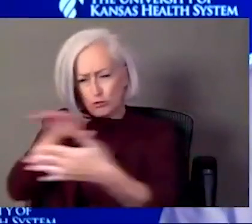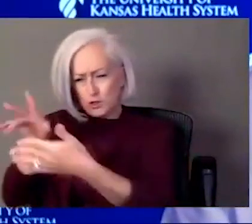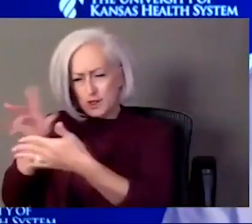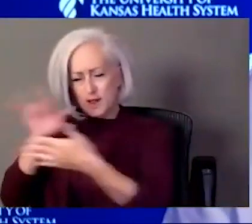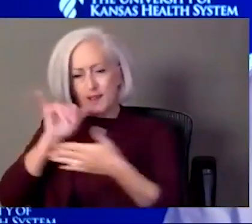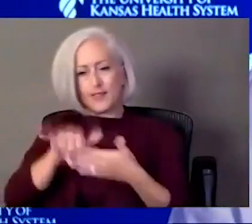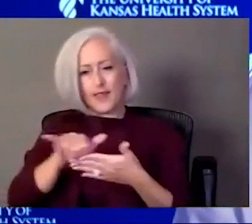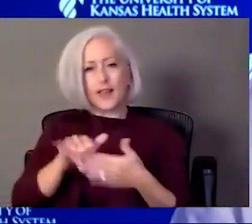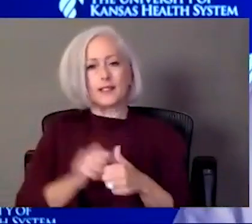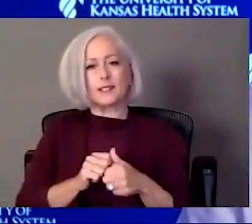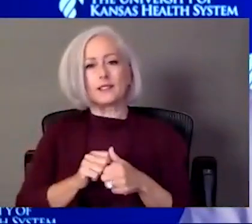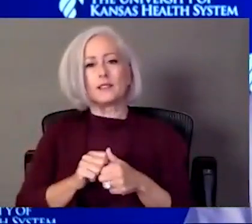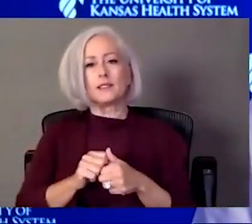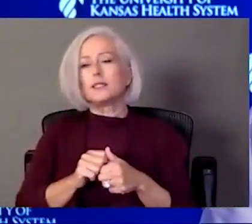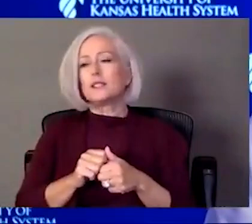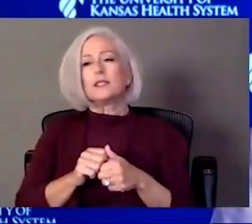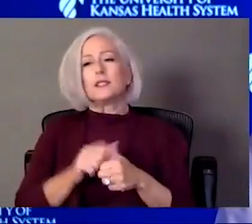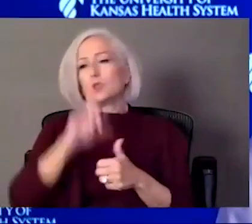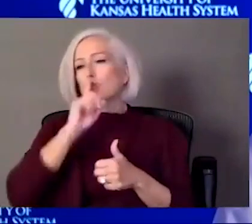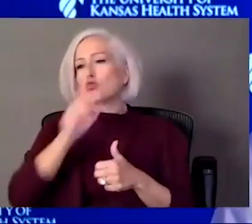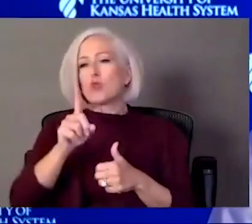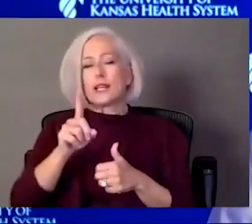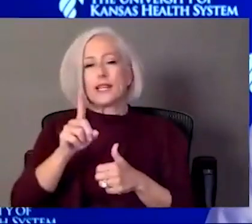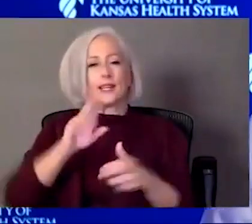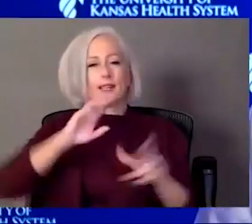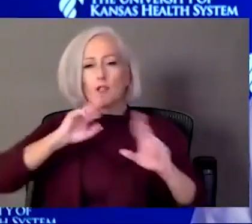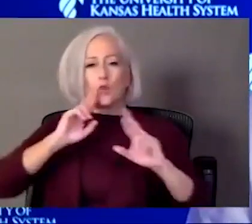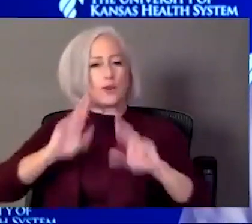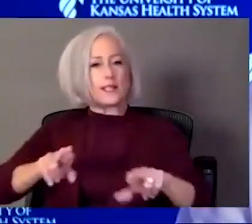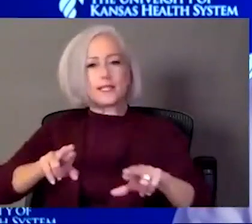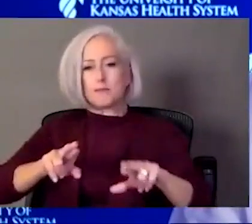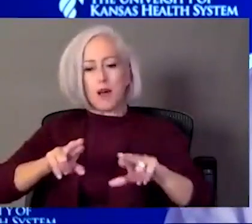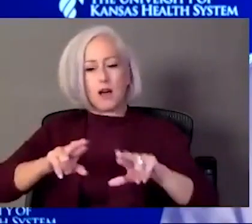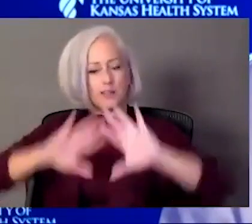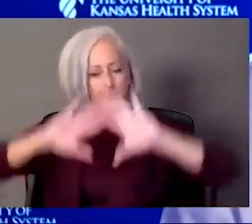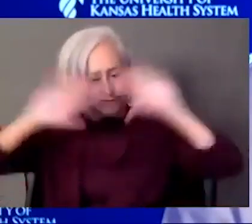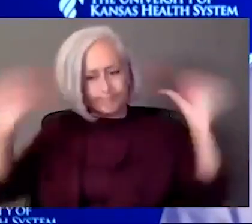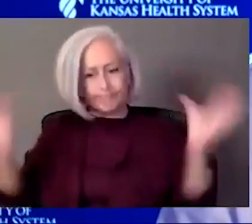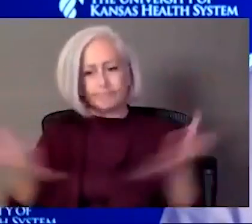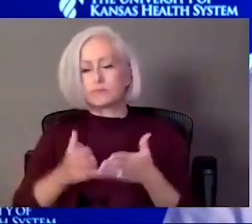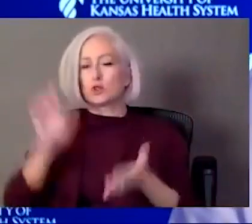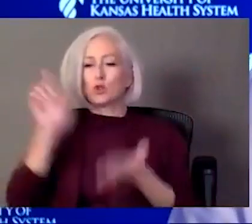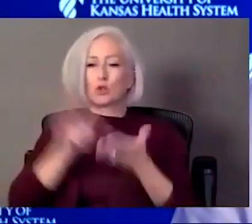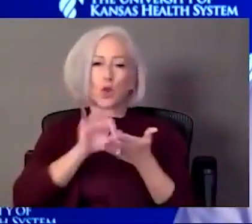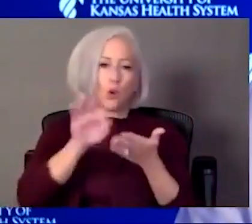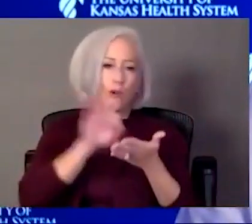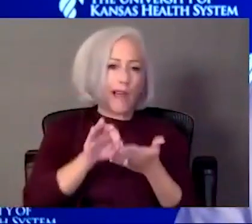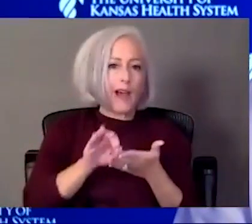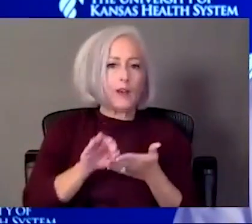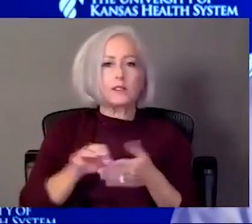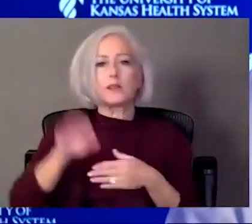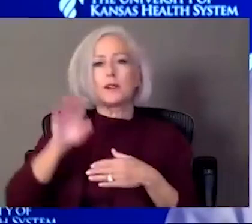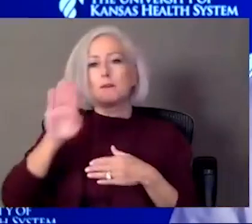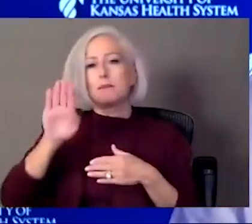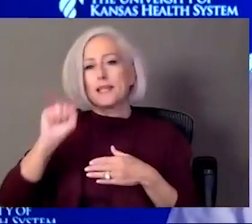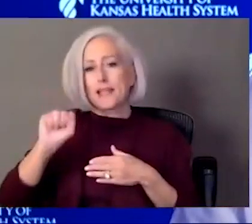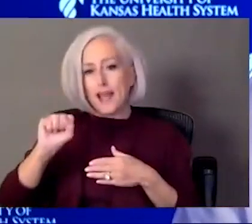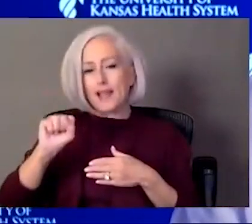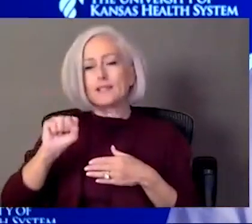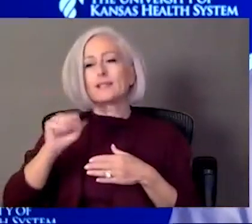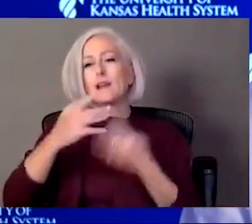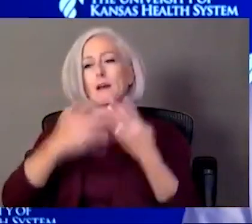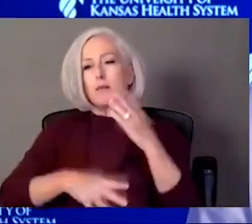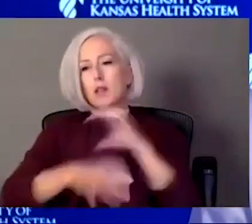overwhelming response to any of these side effects, whether it's low counts or the venous thromboembolism with low